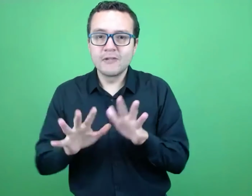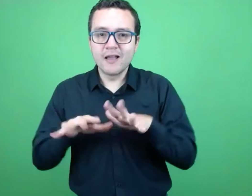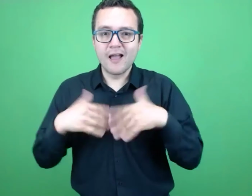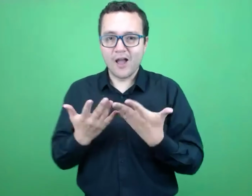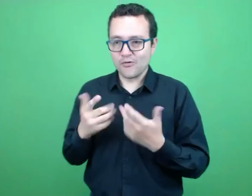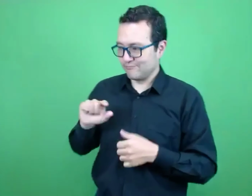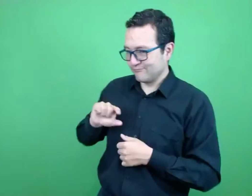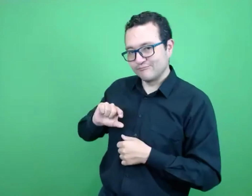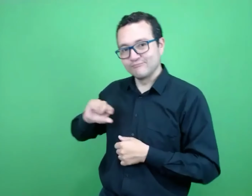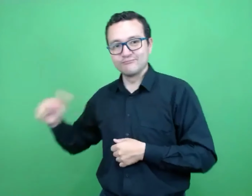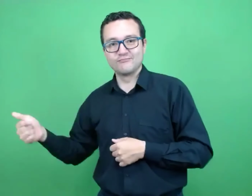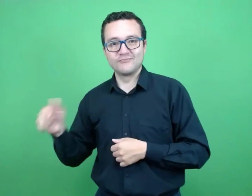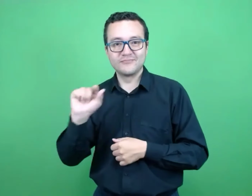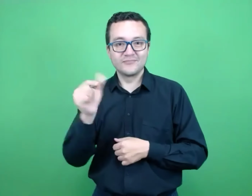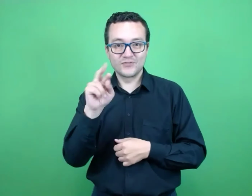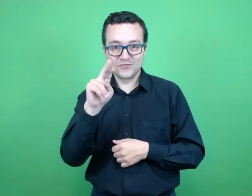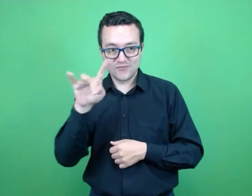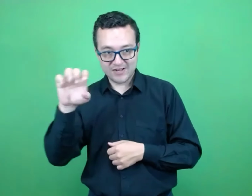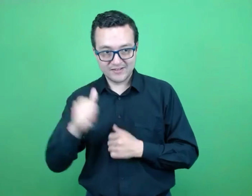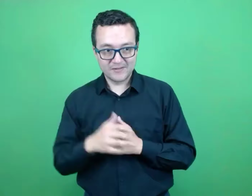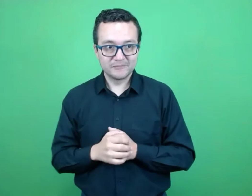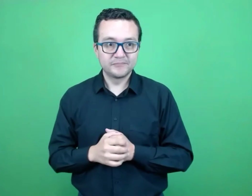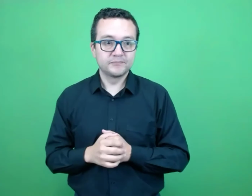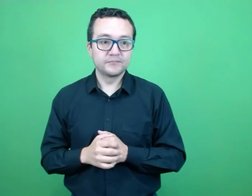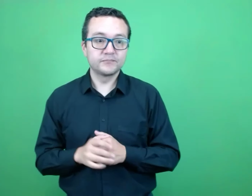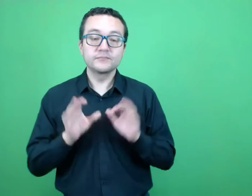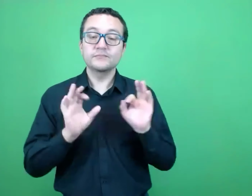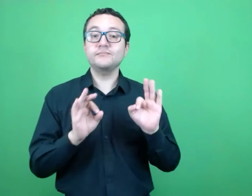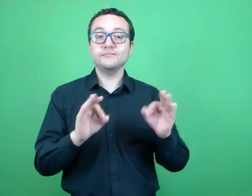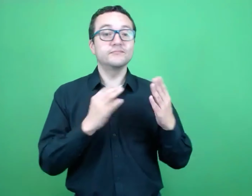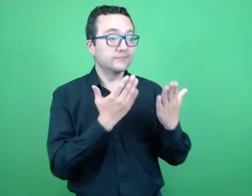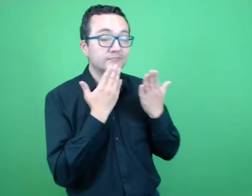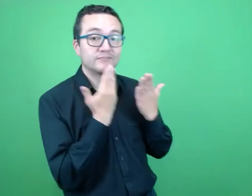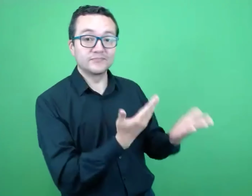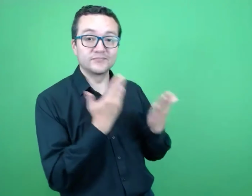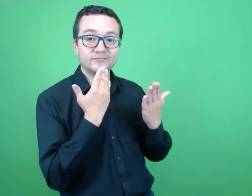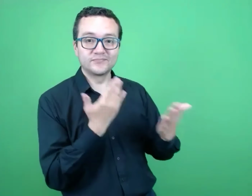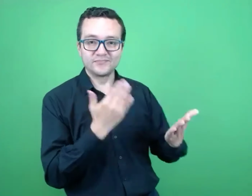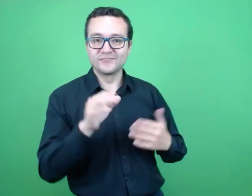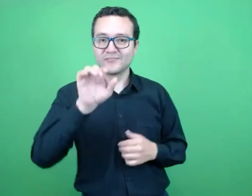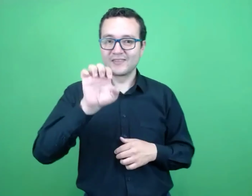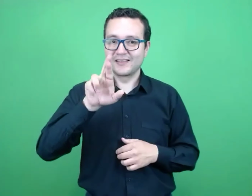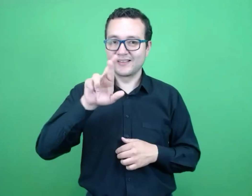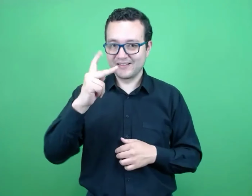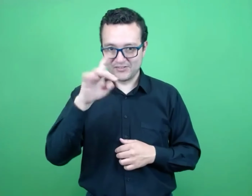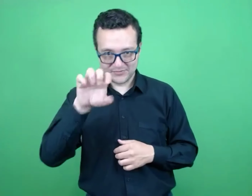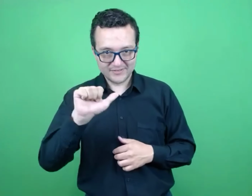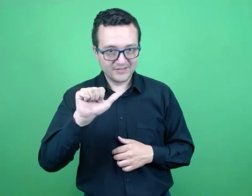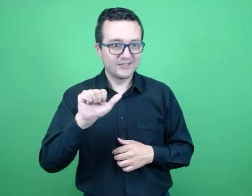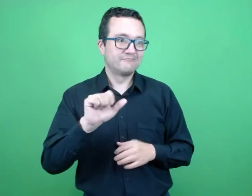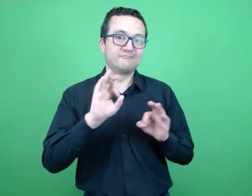Thank you so much, Erika, and thank you for the wonderful energy you're